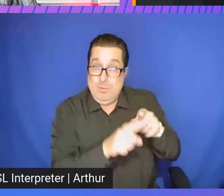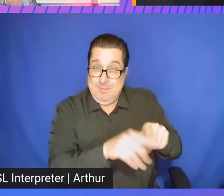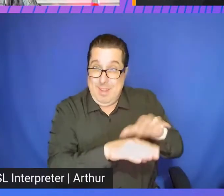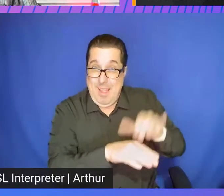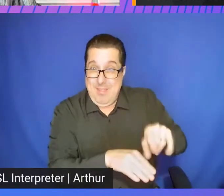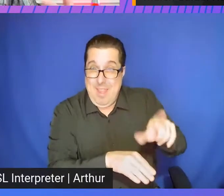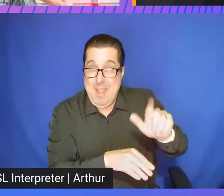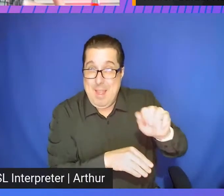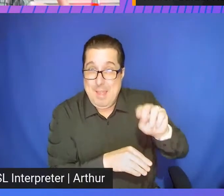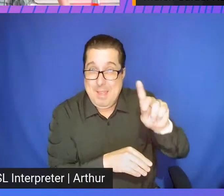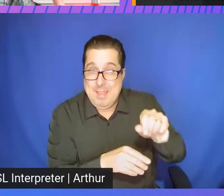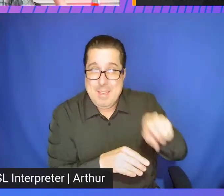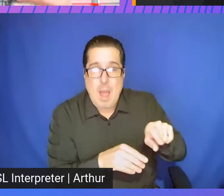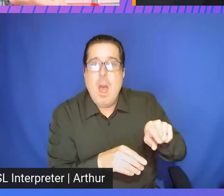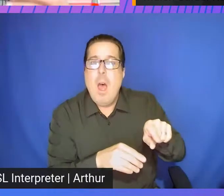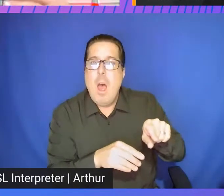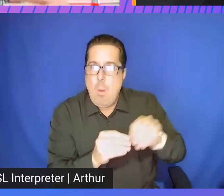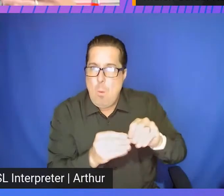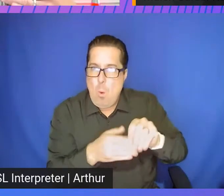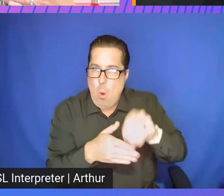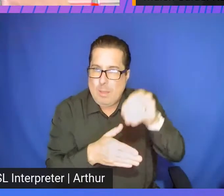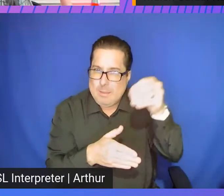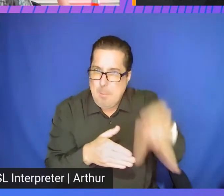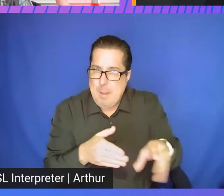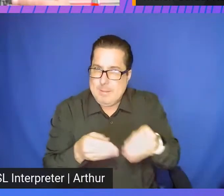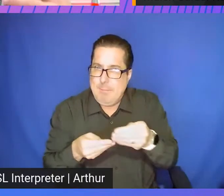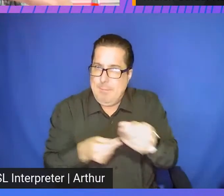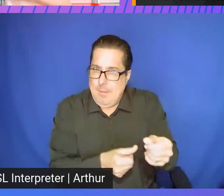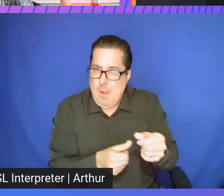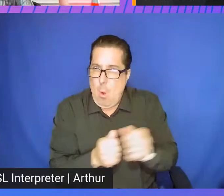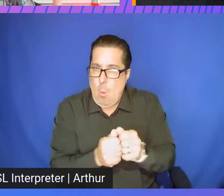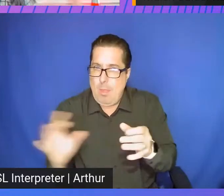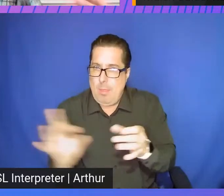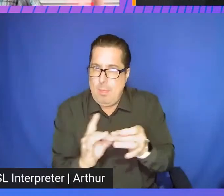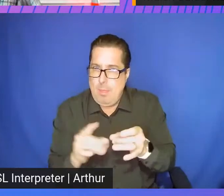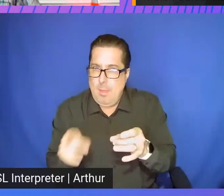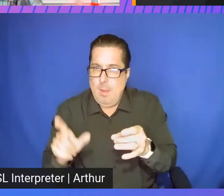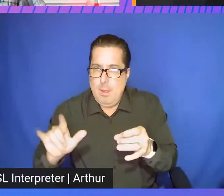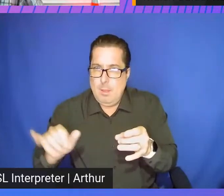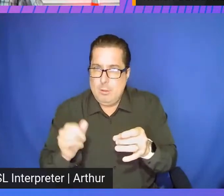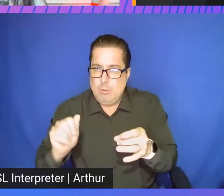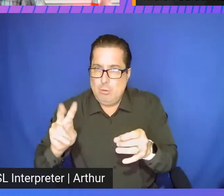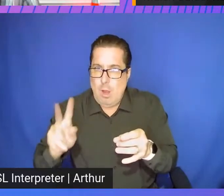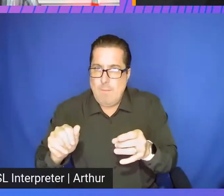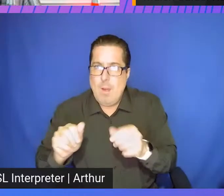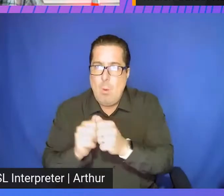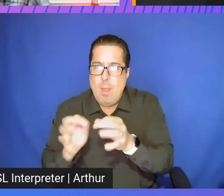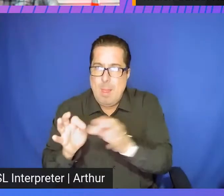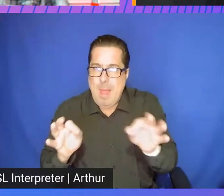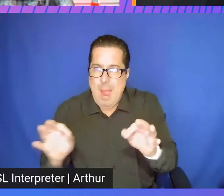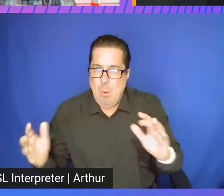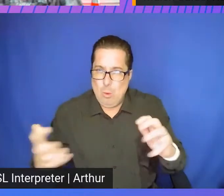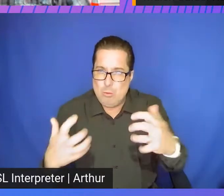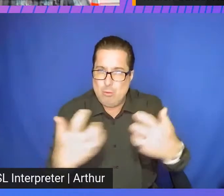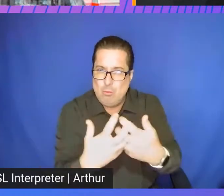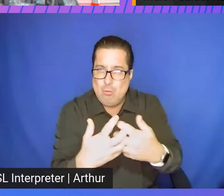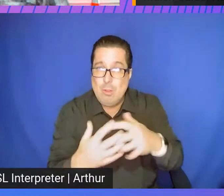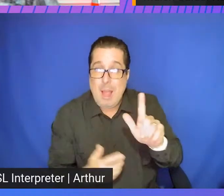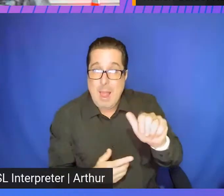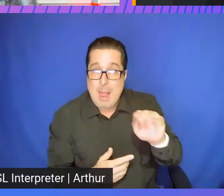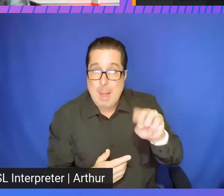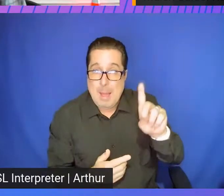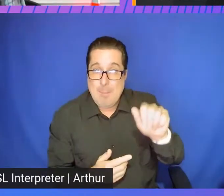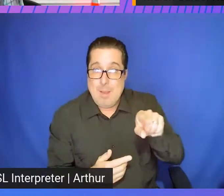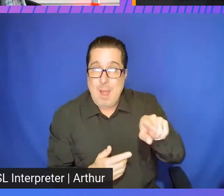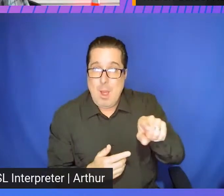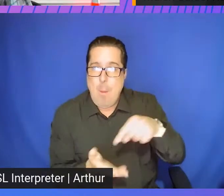it tends to be more expensive for us with Java as the language, just because with Lambda you're paying